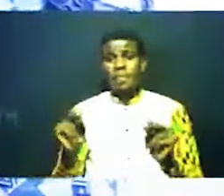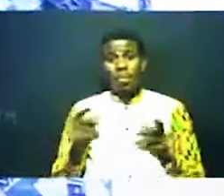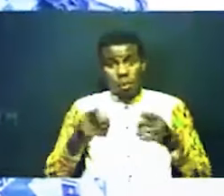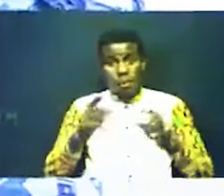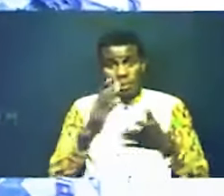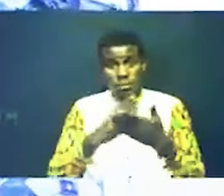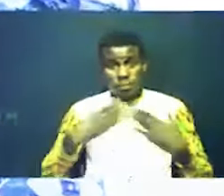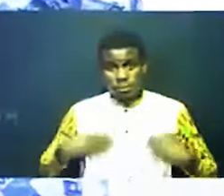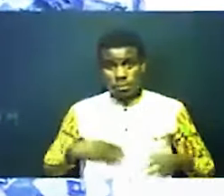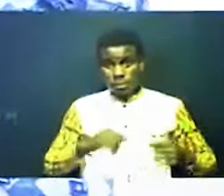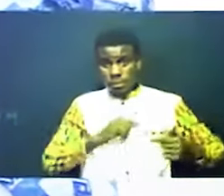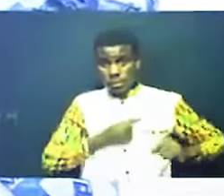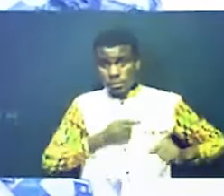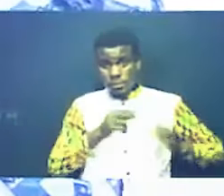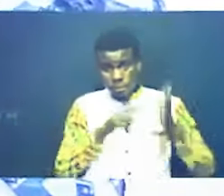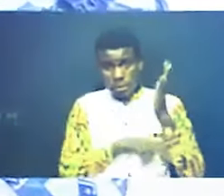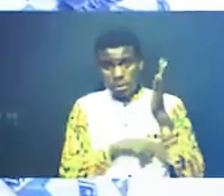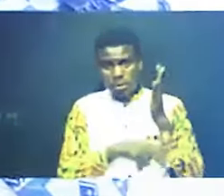bitter